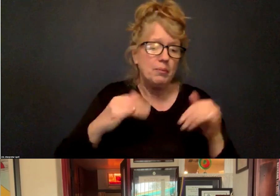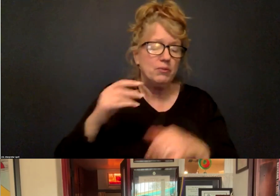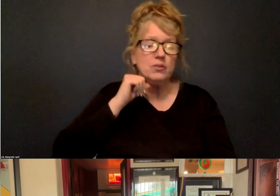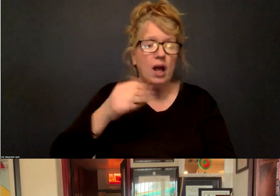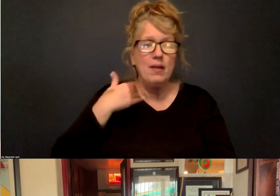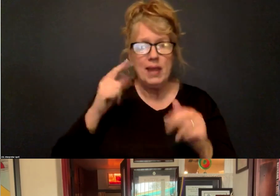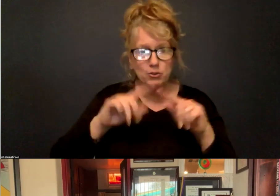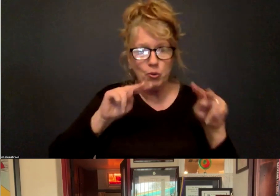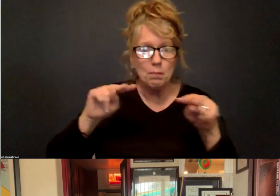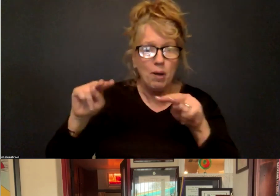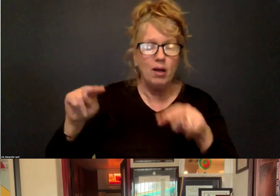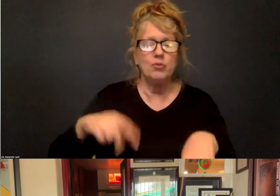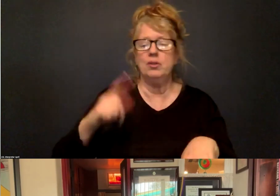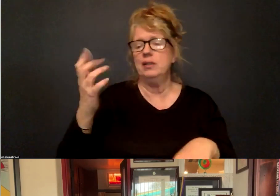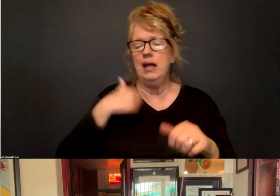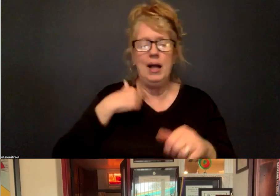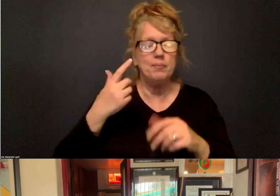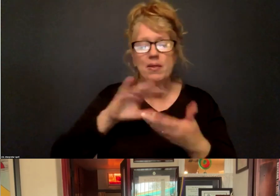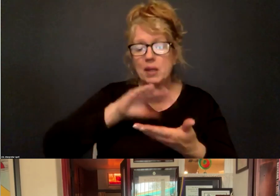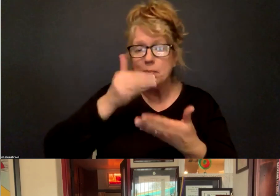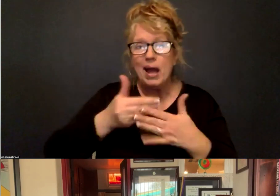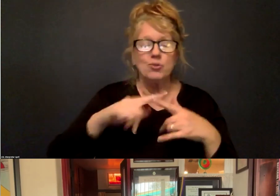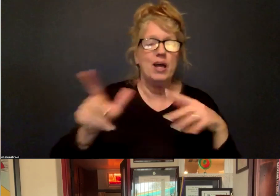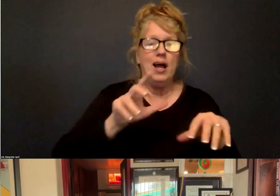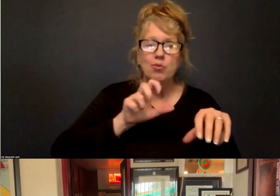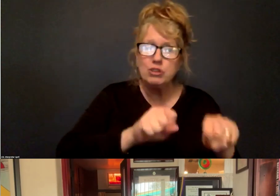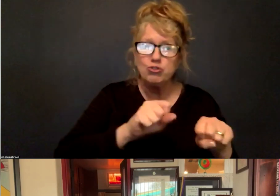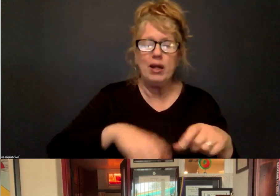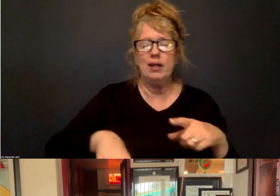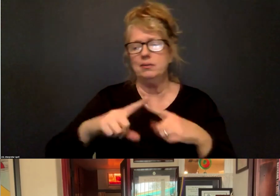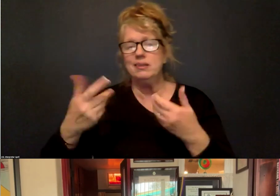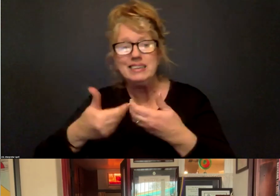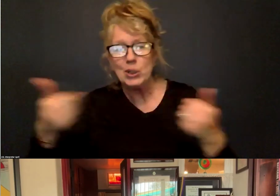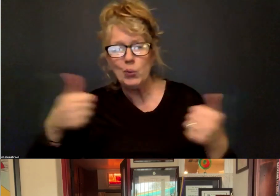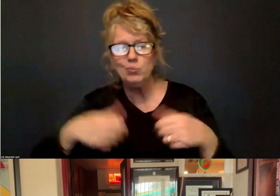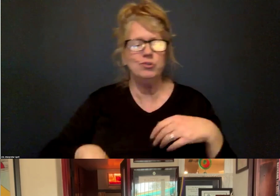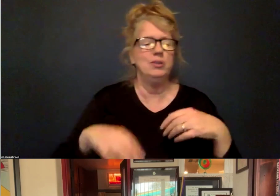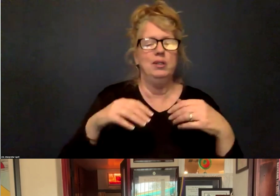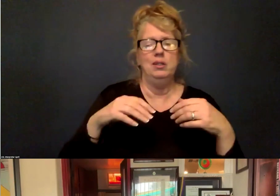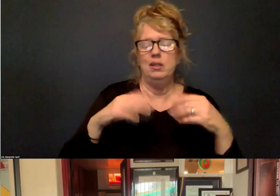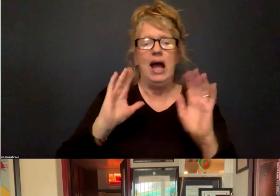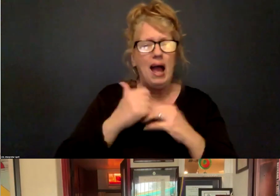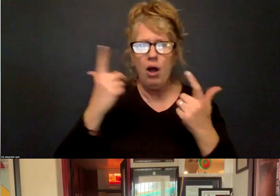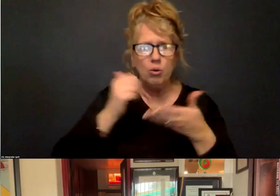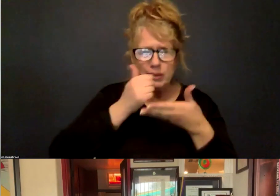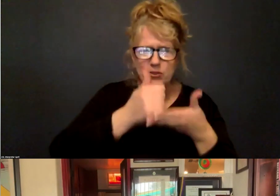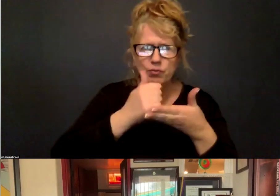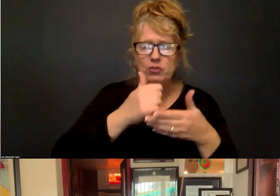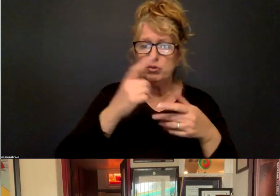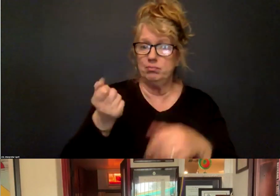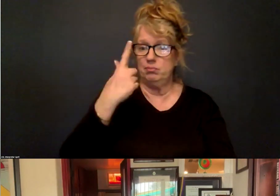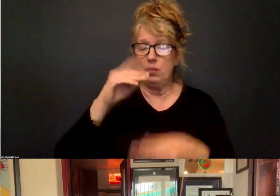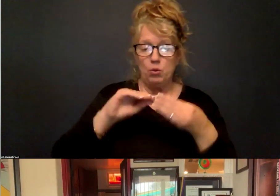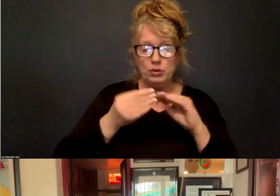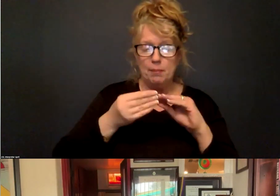monitoring things like rate of seclusion and restraint, how often you have to do some kind of intervention. And those numbers should be